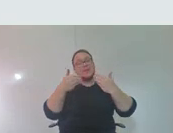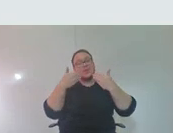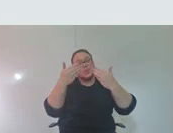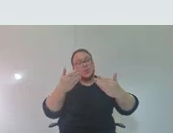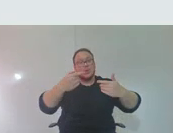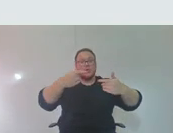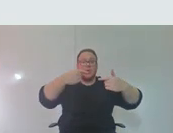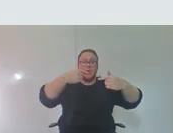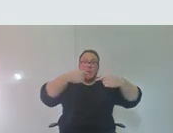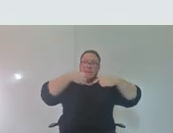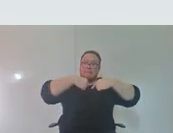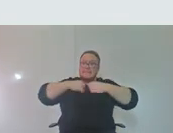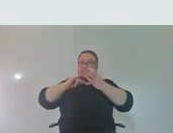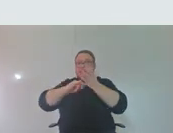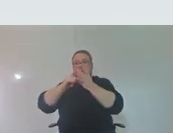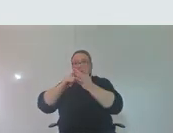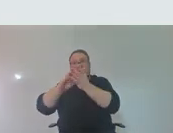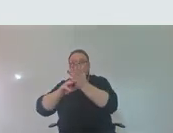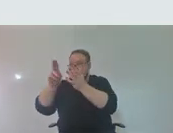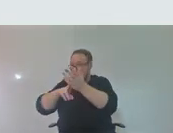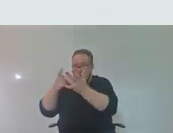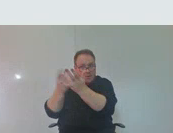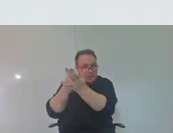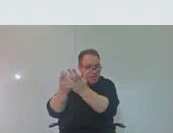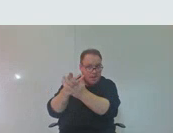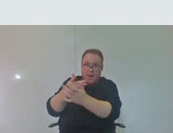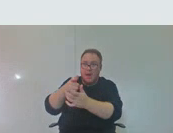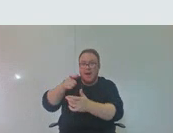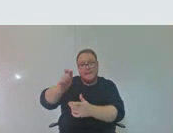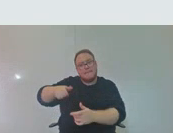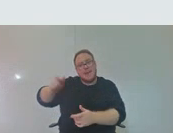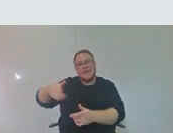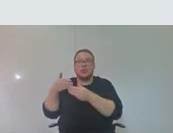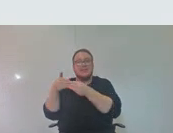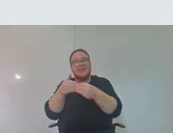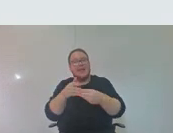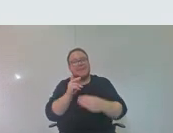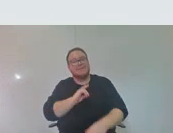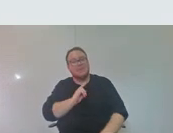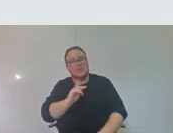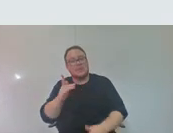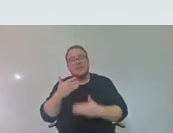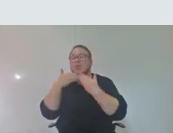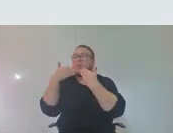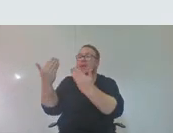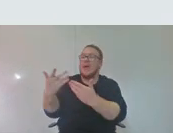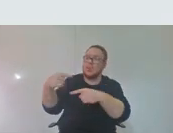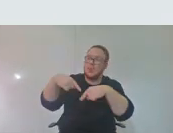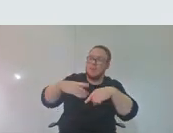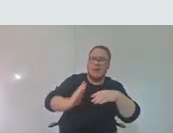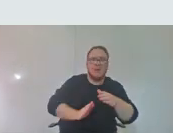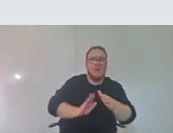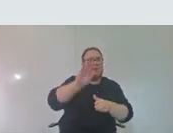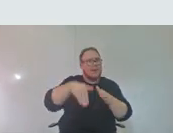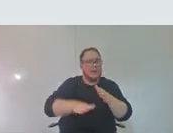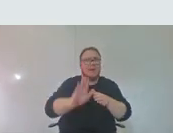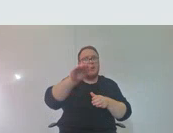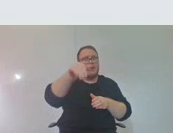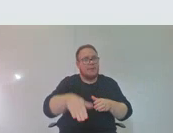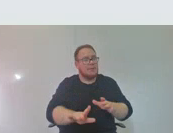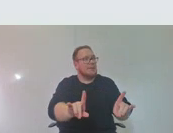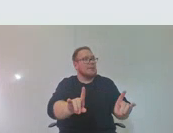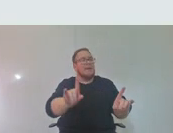and other patient voices out there. Thank you for bearing with us. I think we've had our ups and downs. I think, generally speaking,